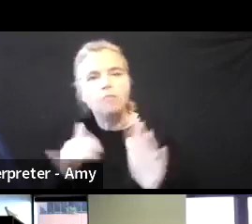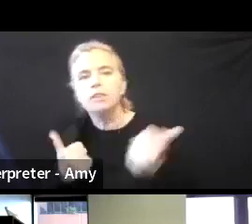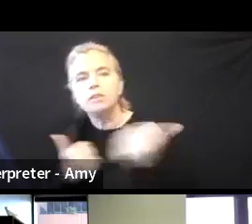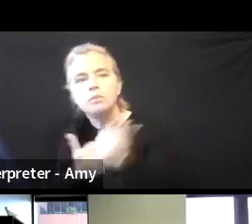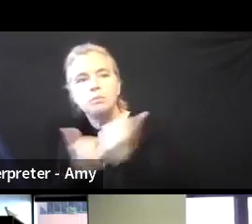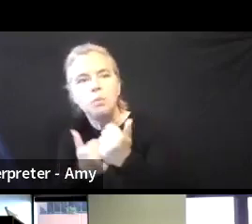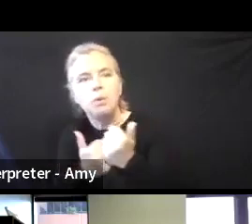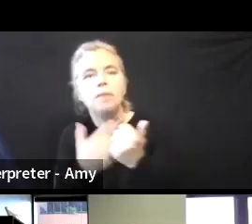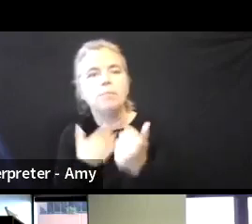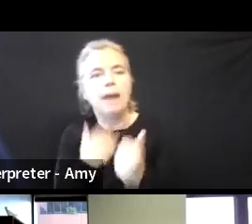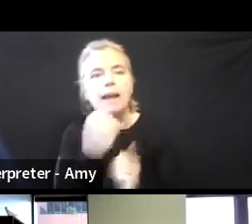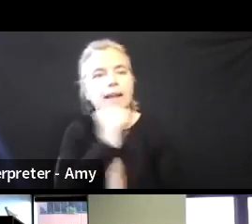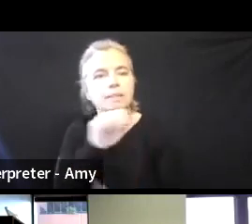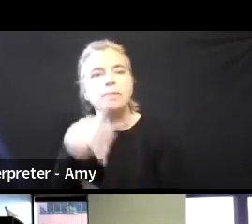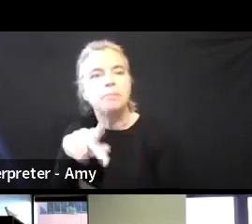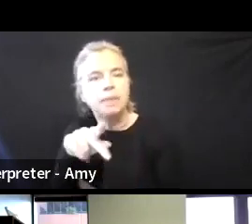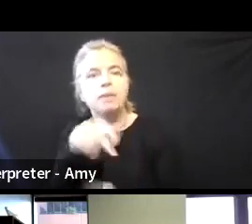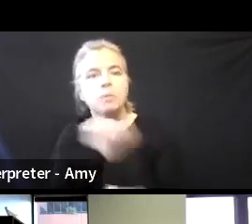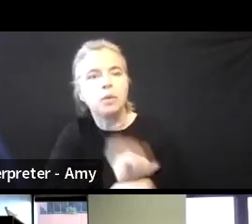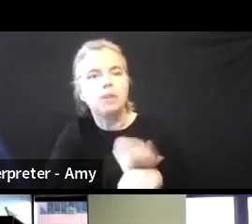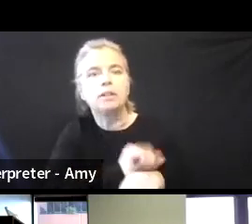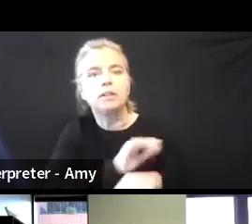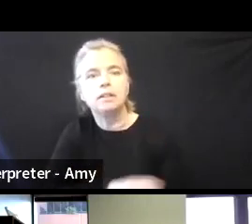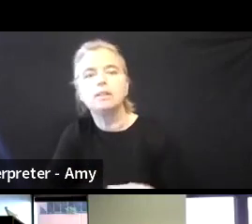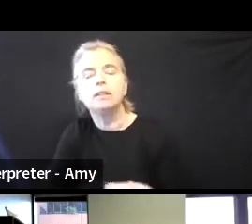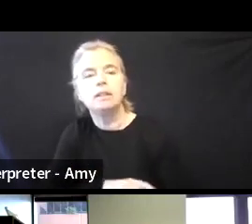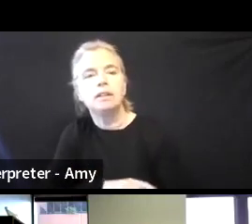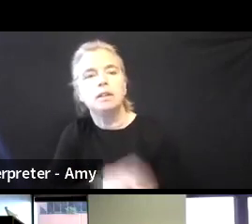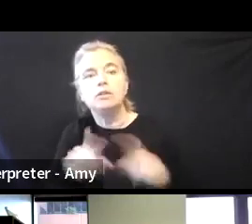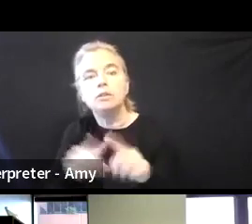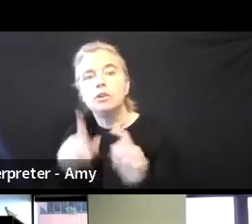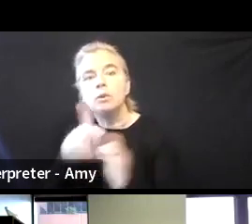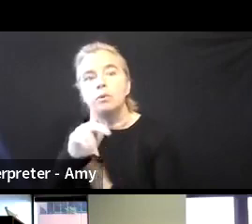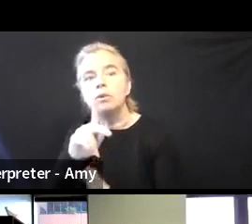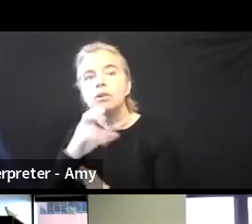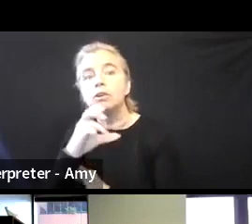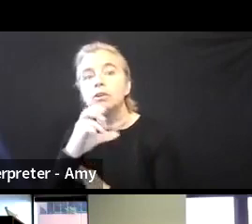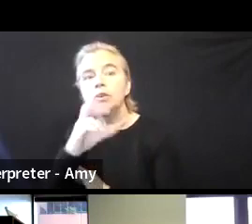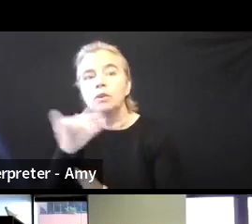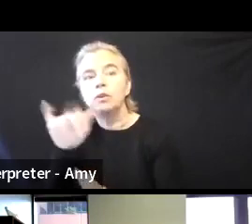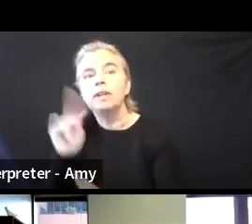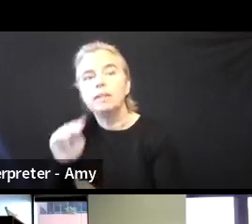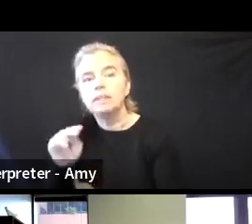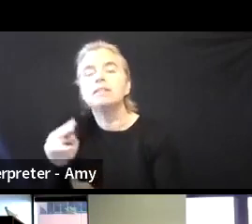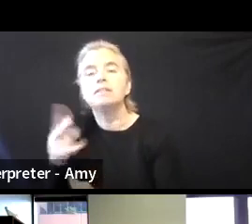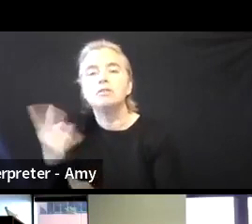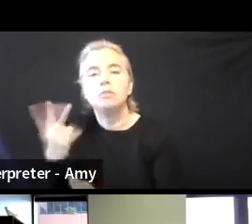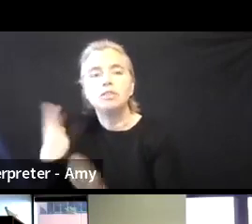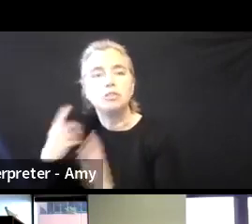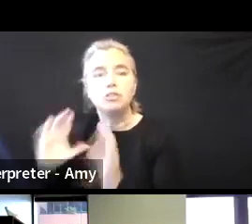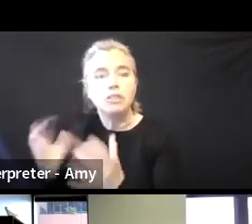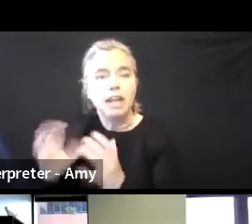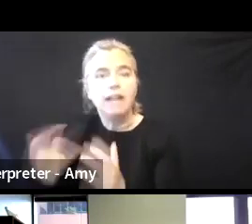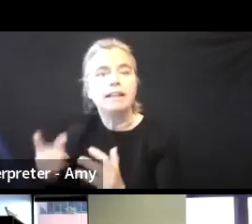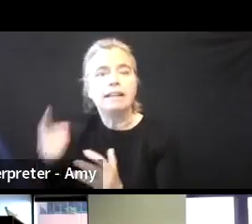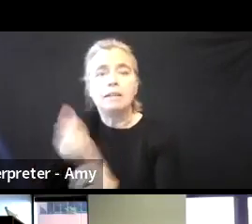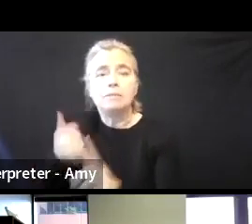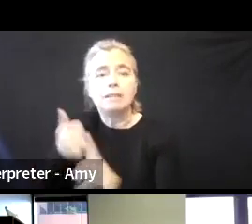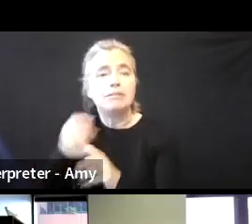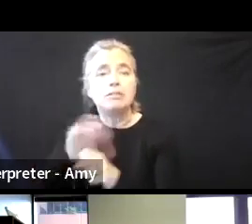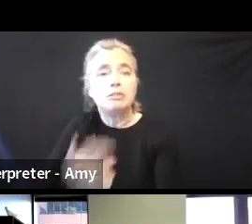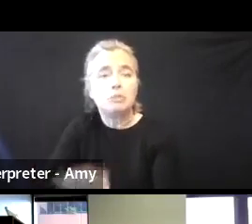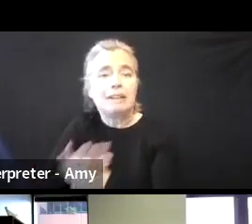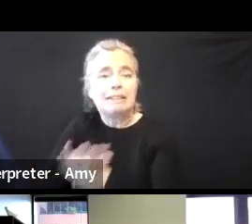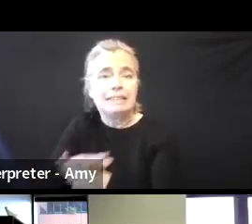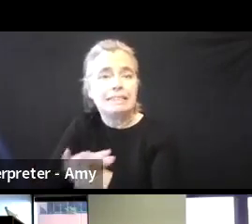on SPP. Or I'll be talking to Mr. Curran, and you know, he is, quite frankly, stressed out about being sure